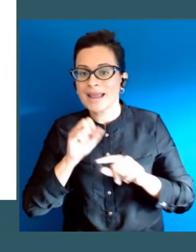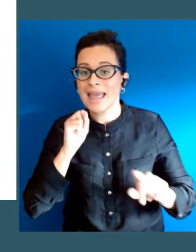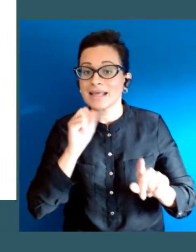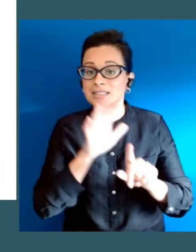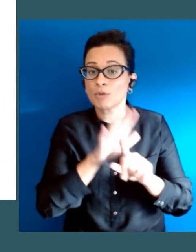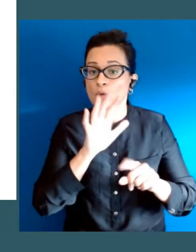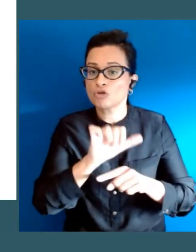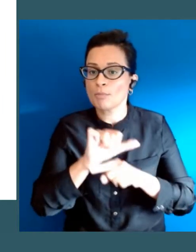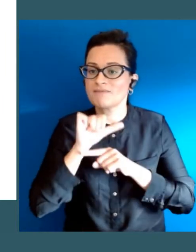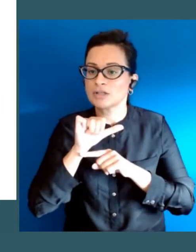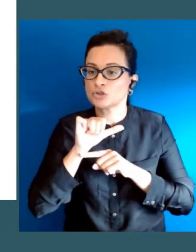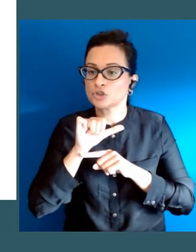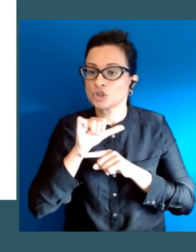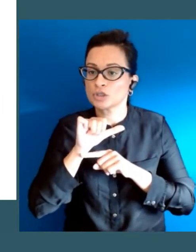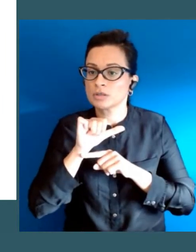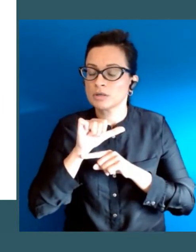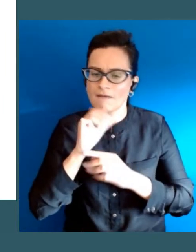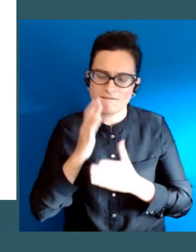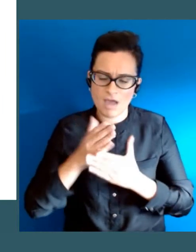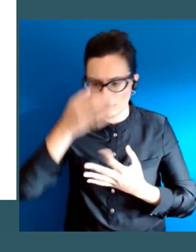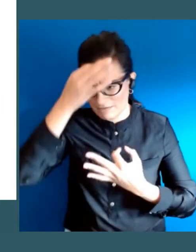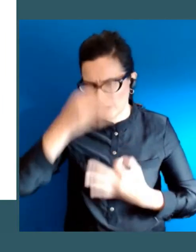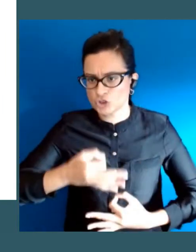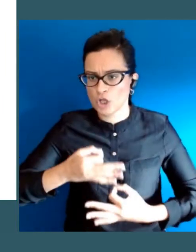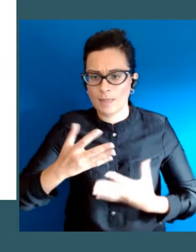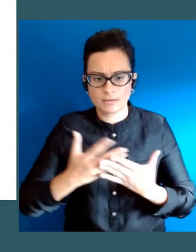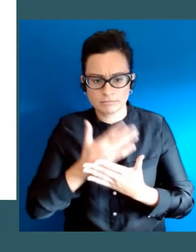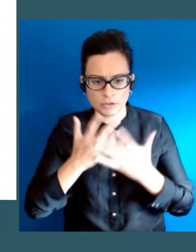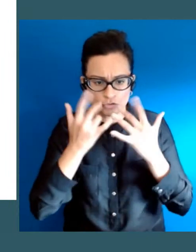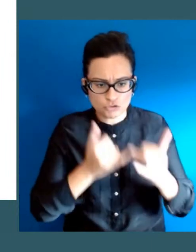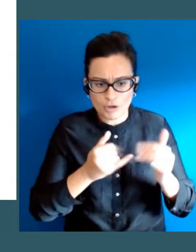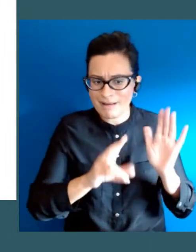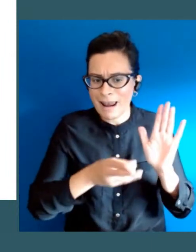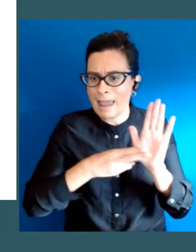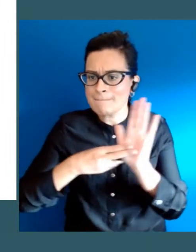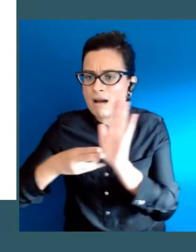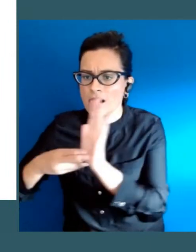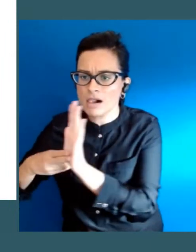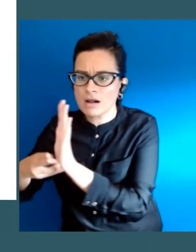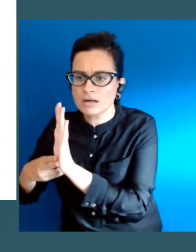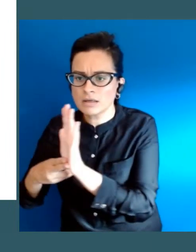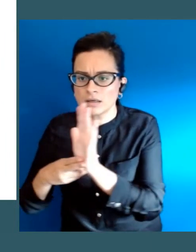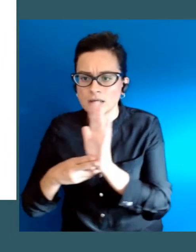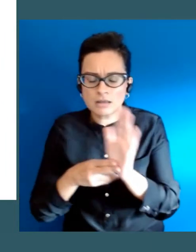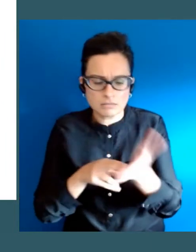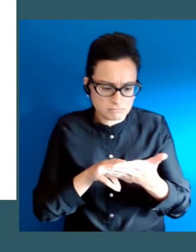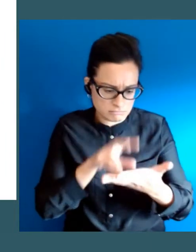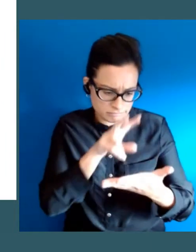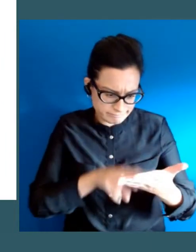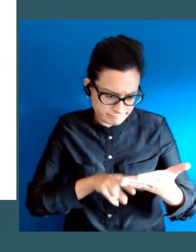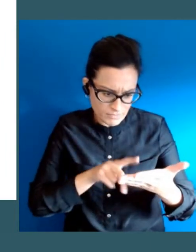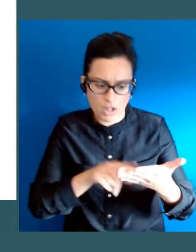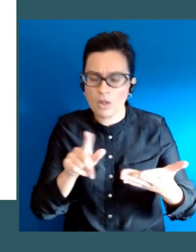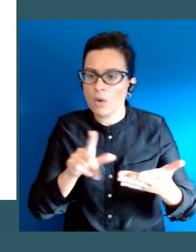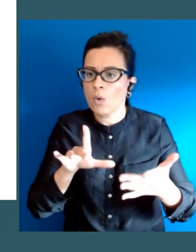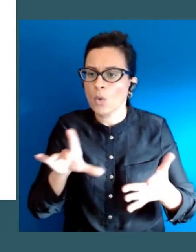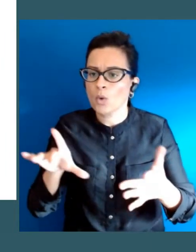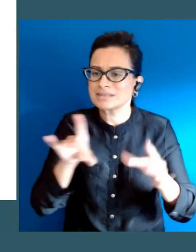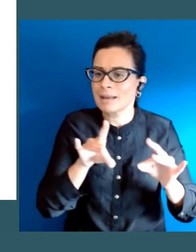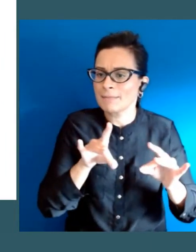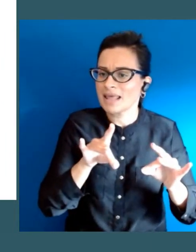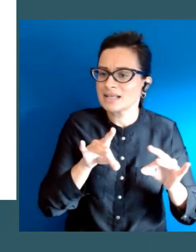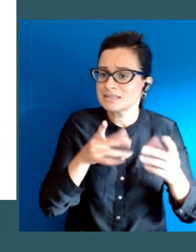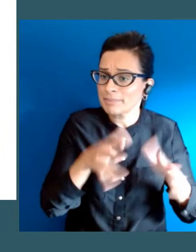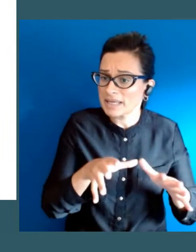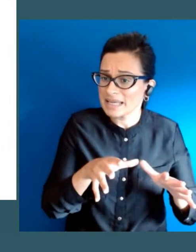very vigilant, checking labels, making sure that there's no contamination if possible, because they